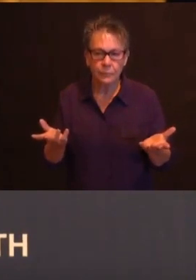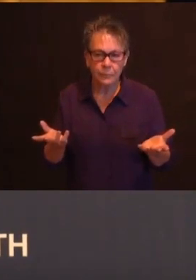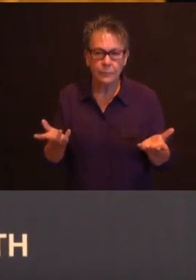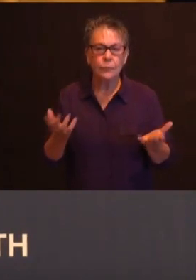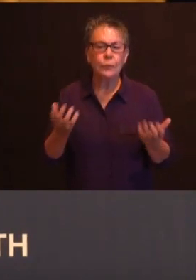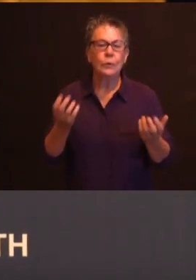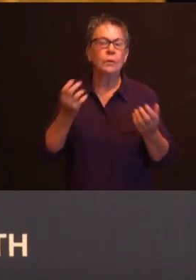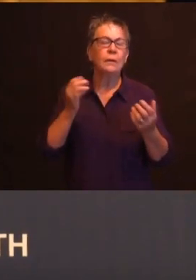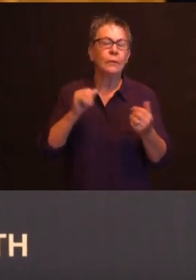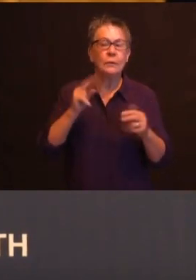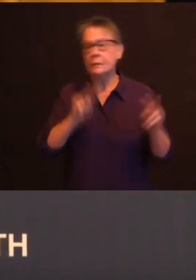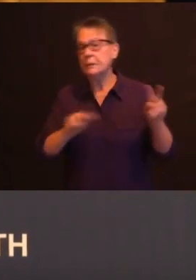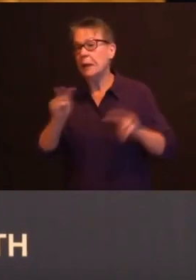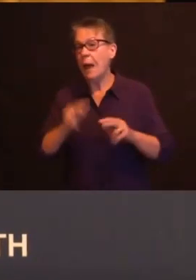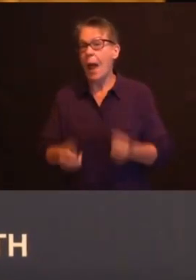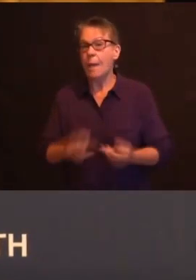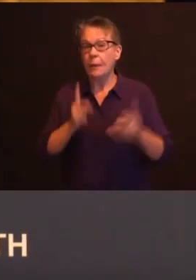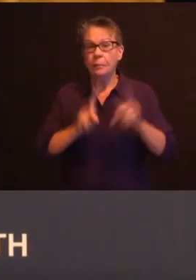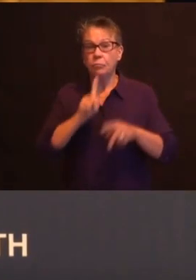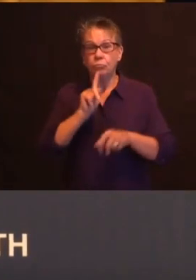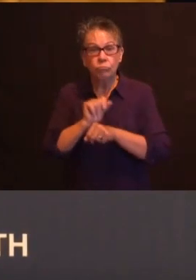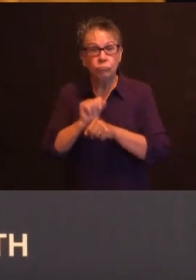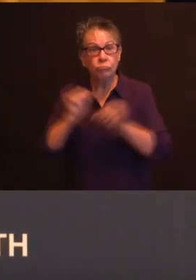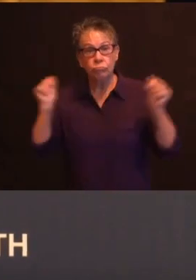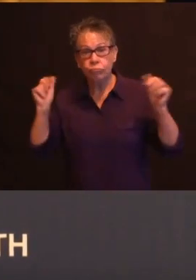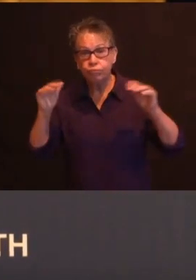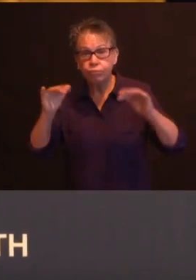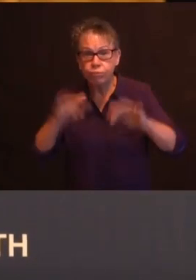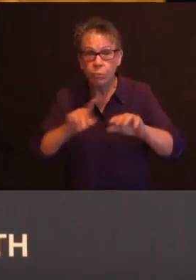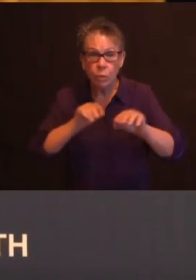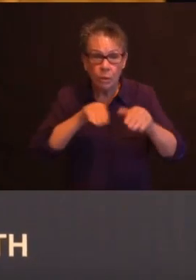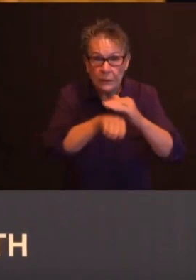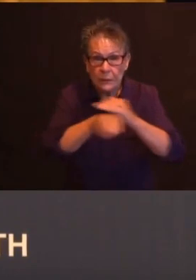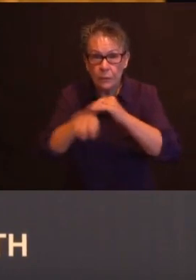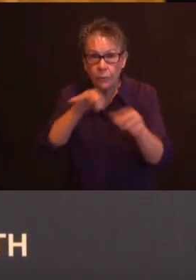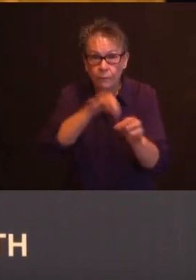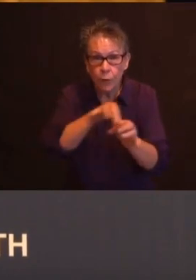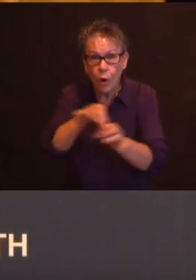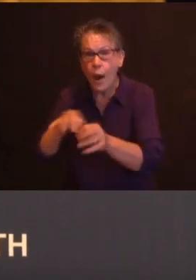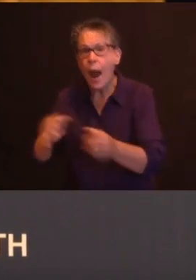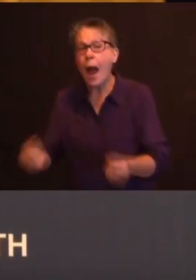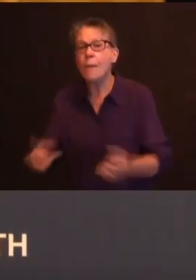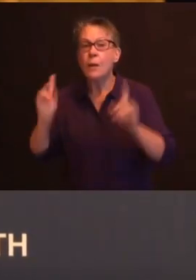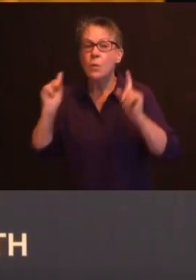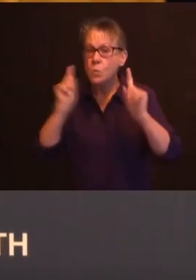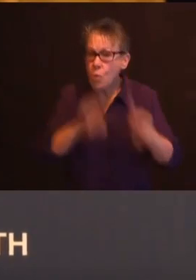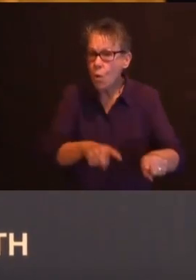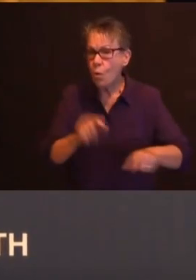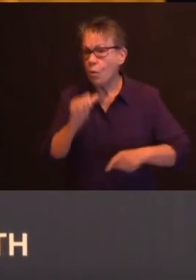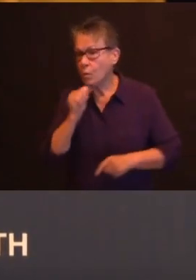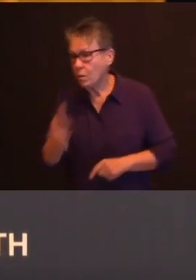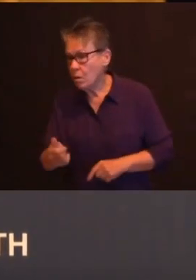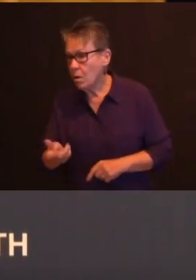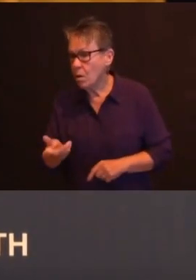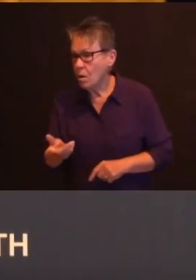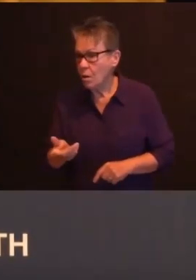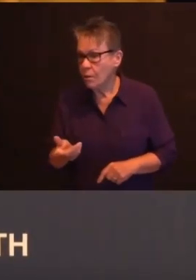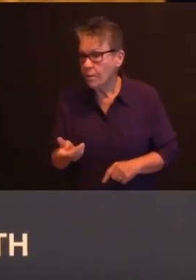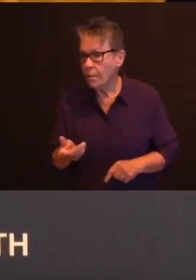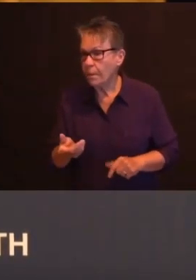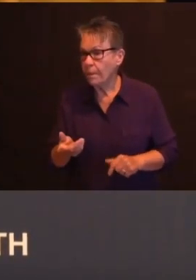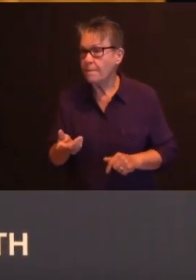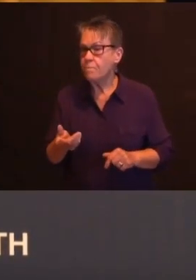The more people, we're huge believers, is the more people who vote, the better, and that's a good sign that you've